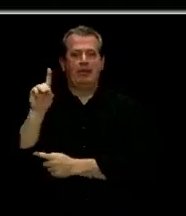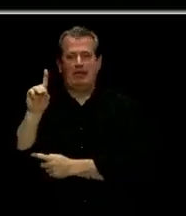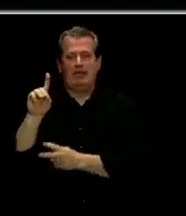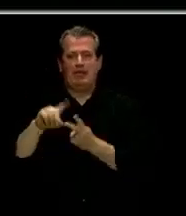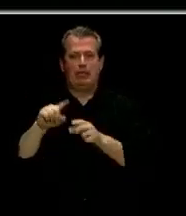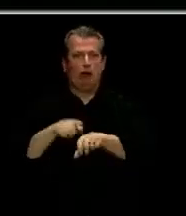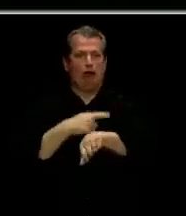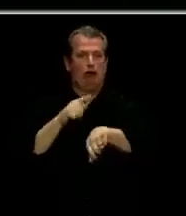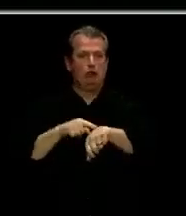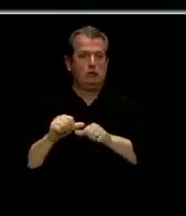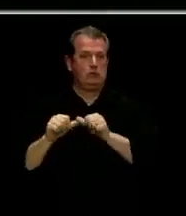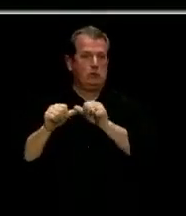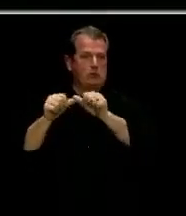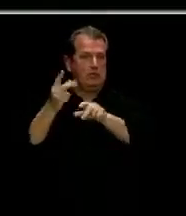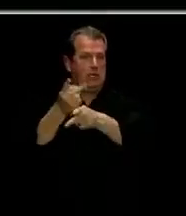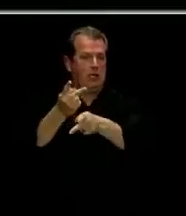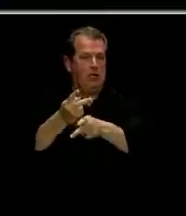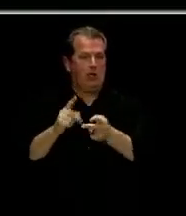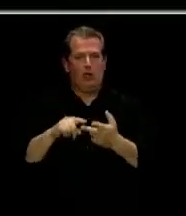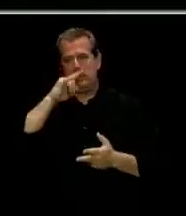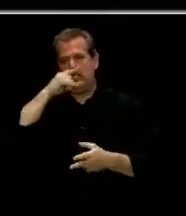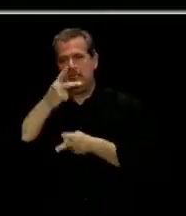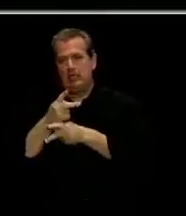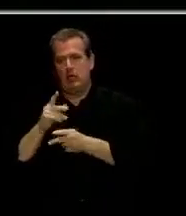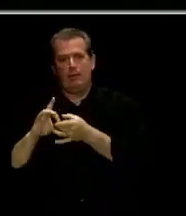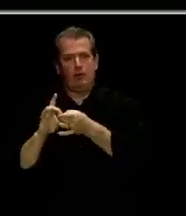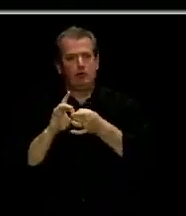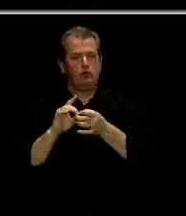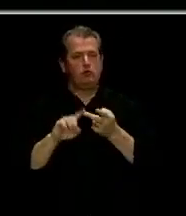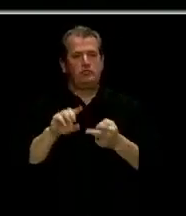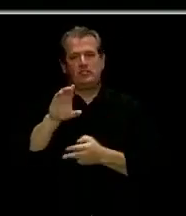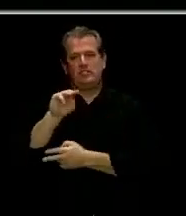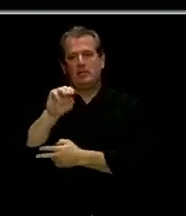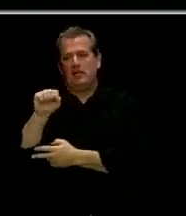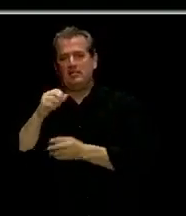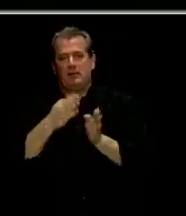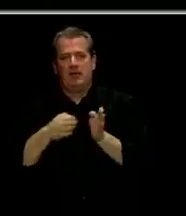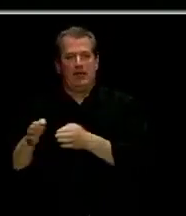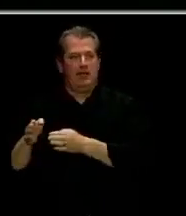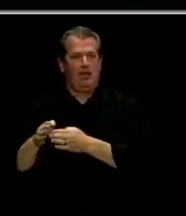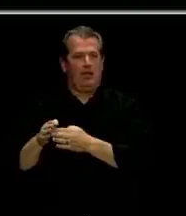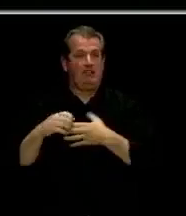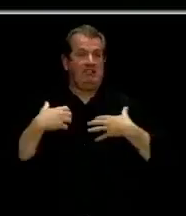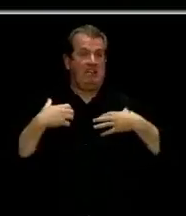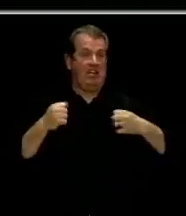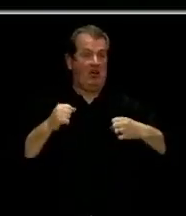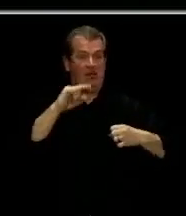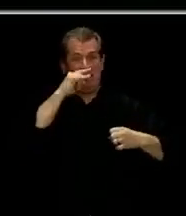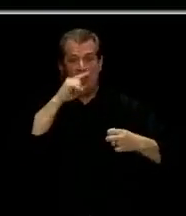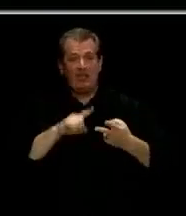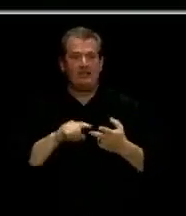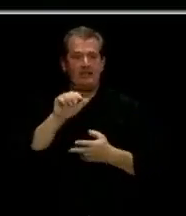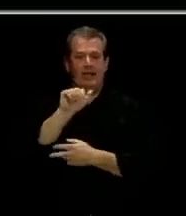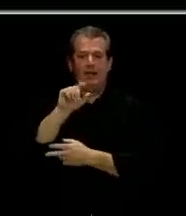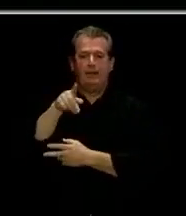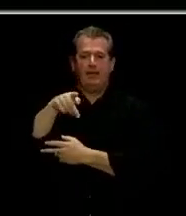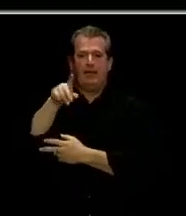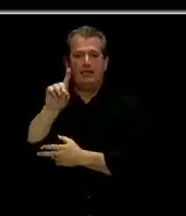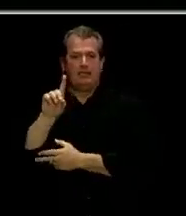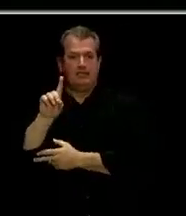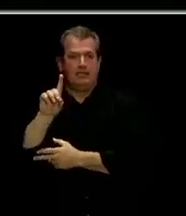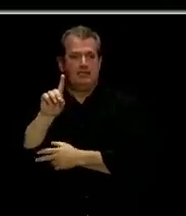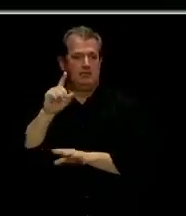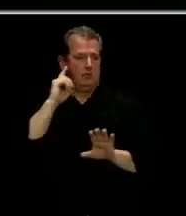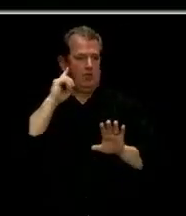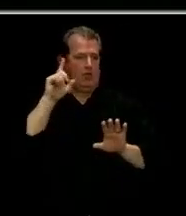long-term care, your kid care partners, CMS plan, Healthy Kids, APD, which you'll hear